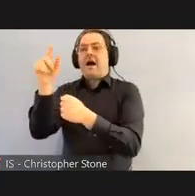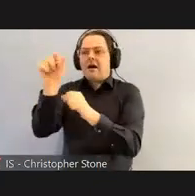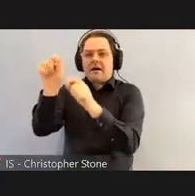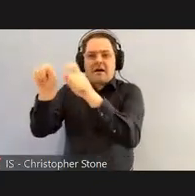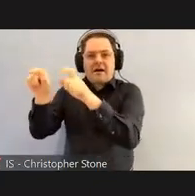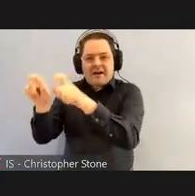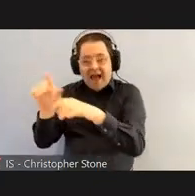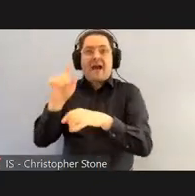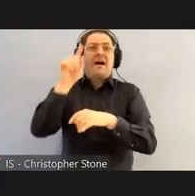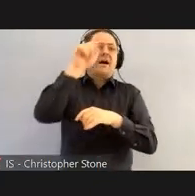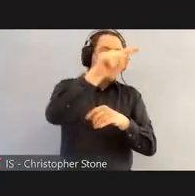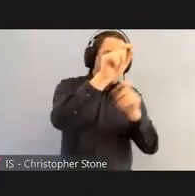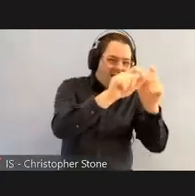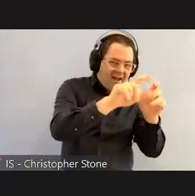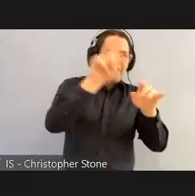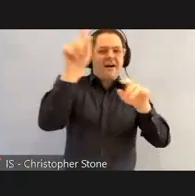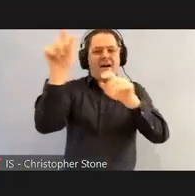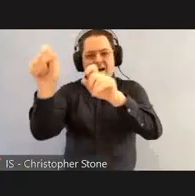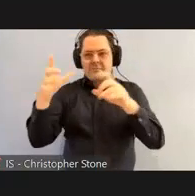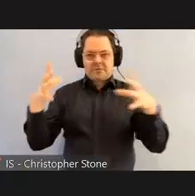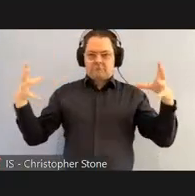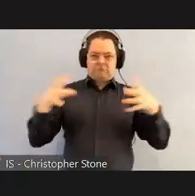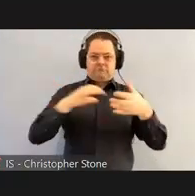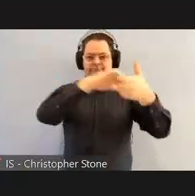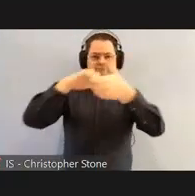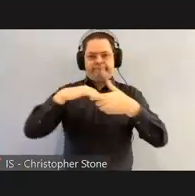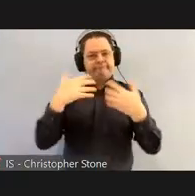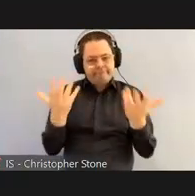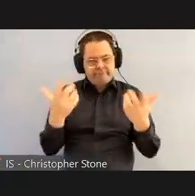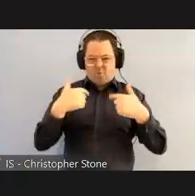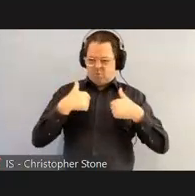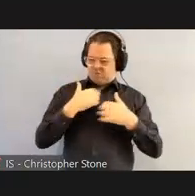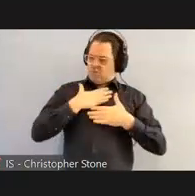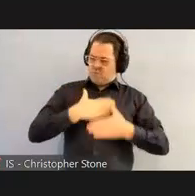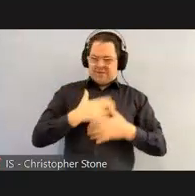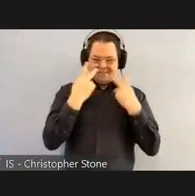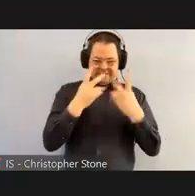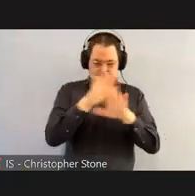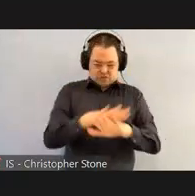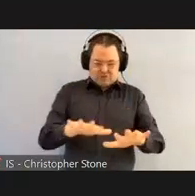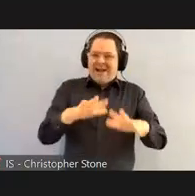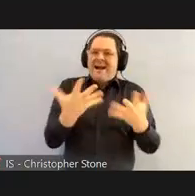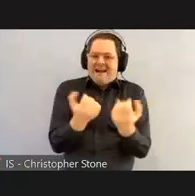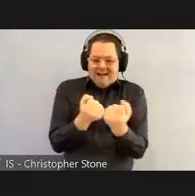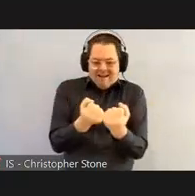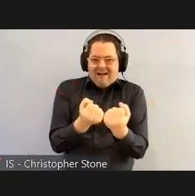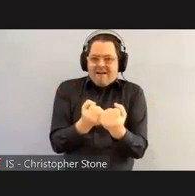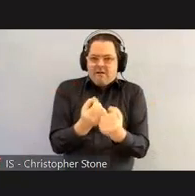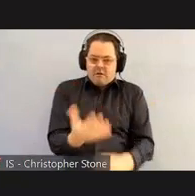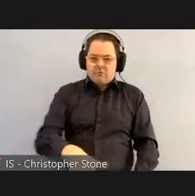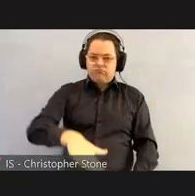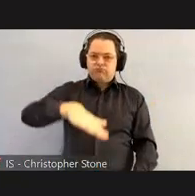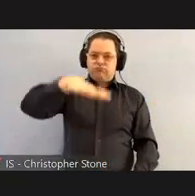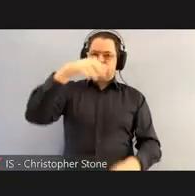looking for? How do we support these children early enough? How can we have the same voice to speak